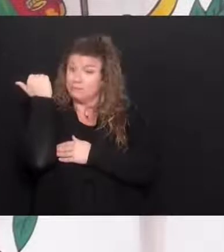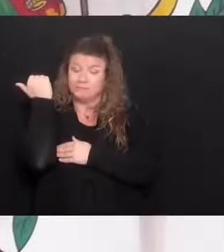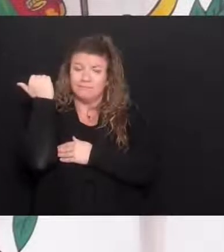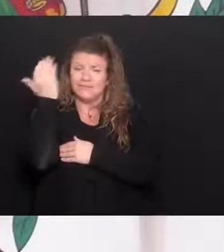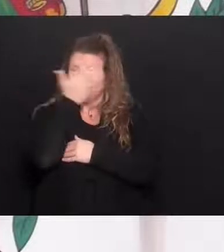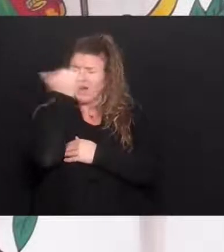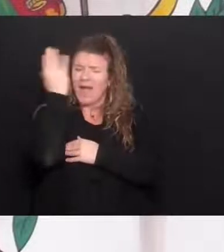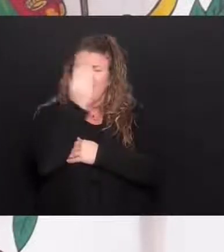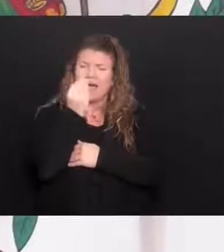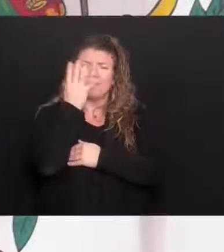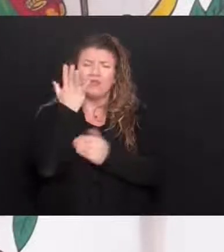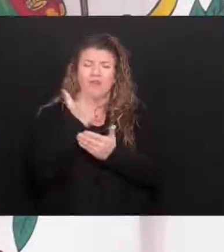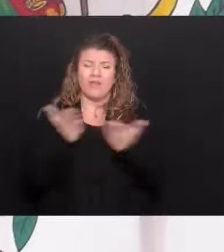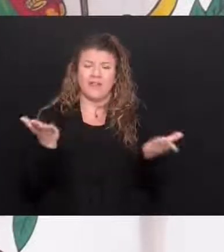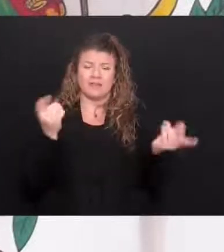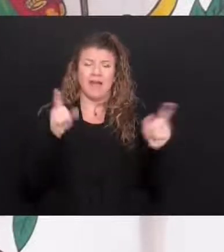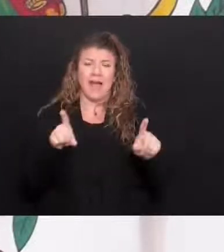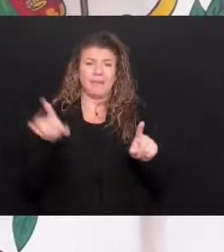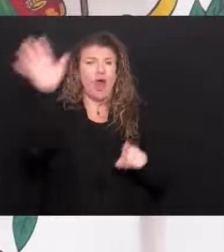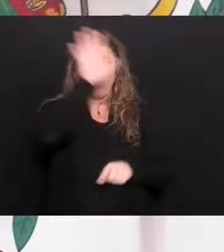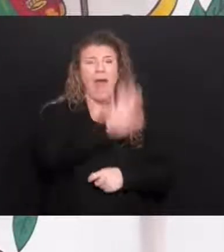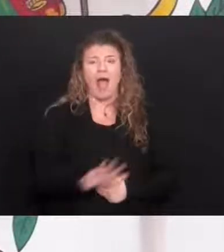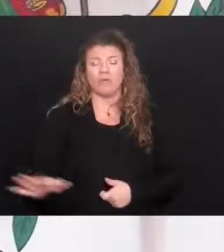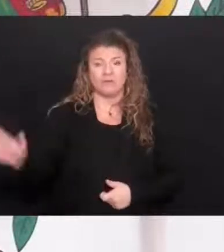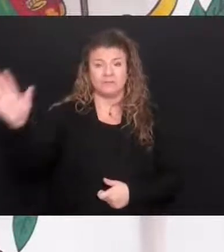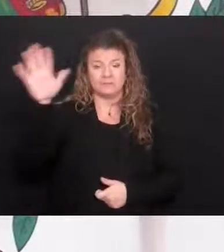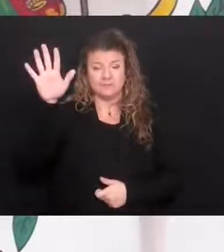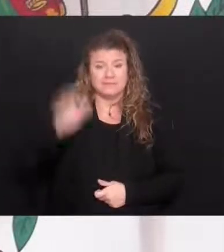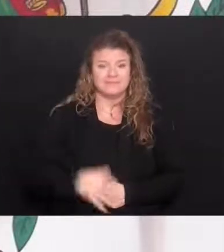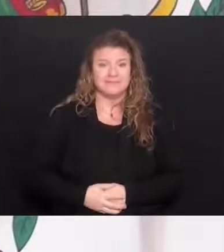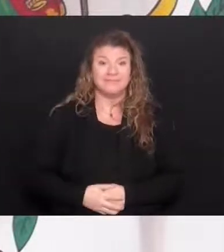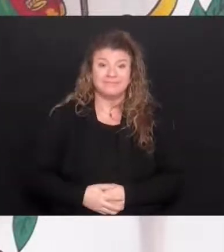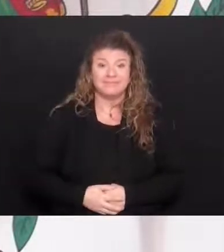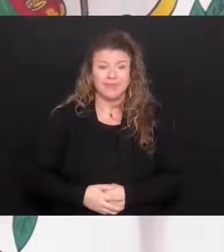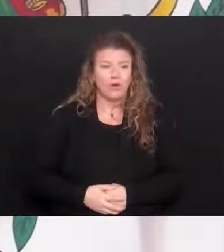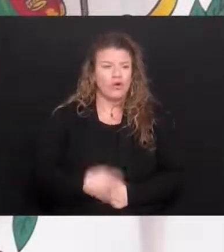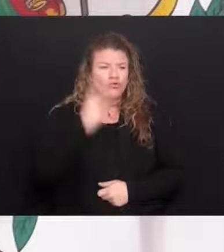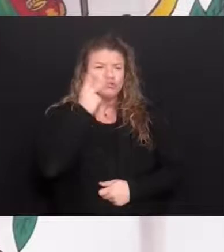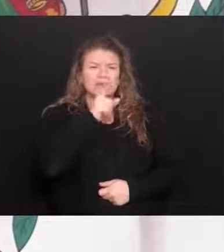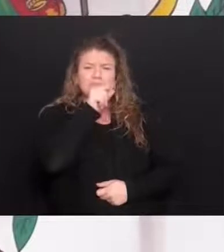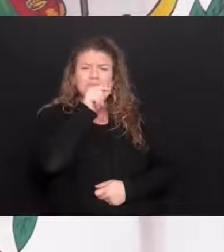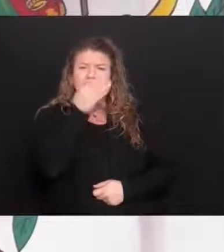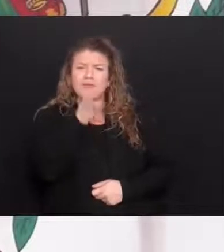how beautiful things like that are around you. Or he'd say, you see that little bluebird,